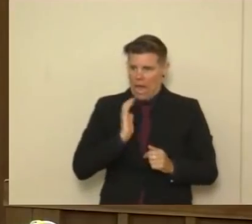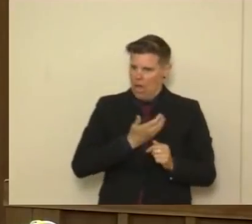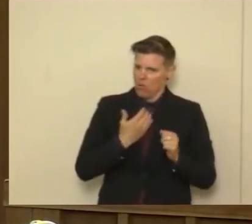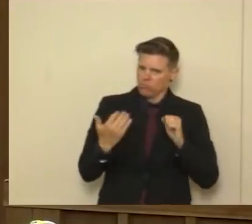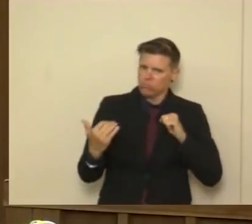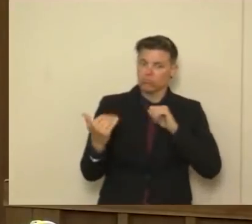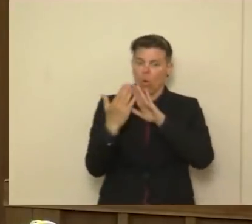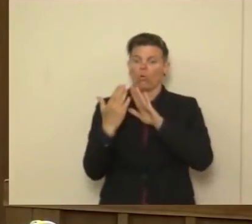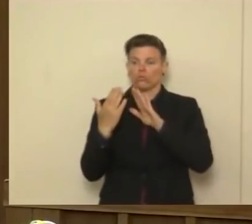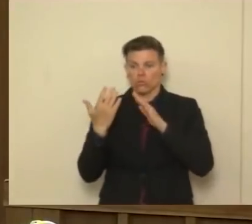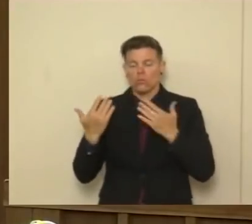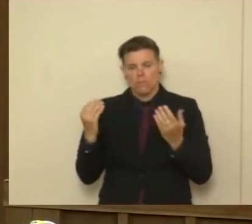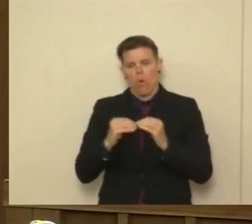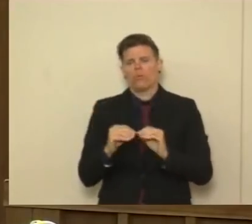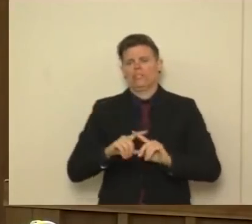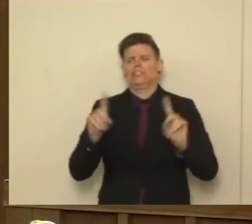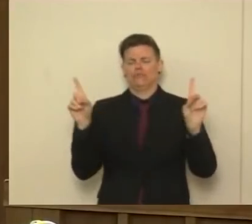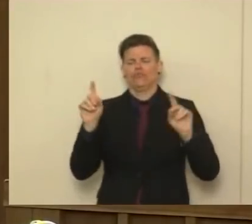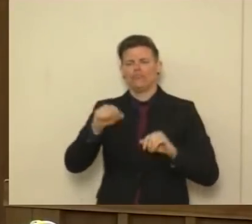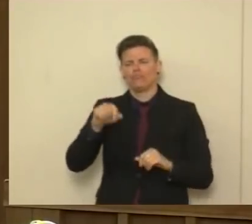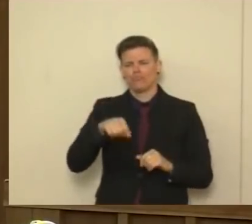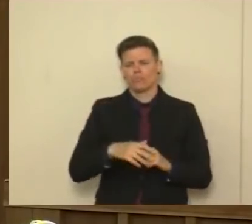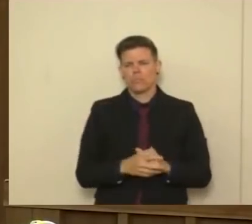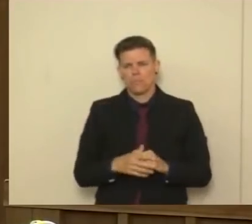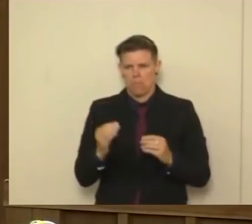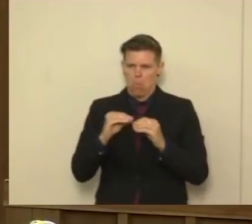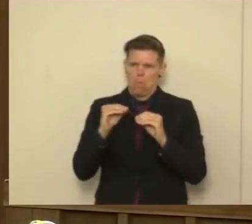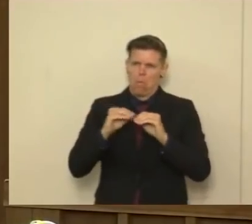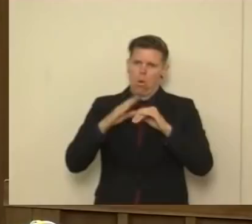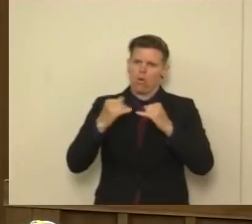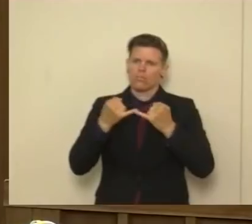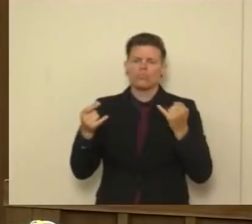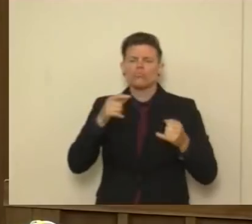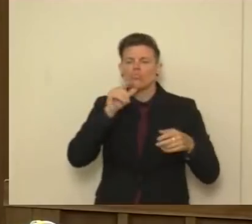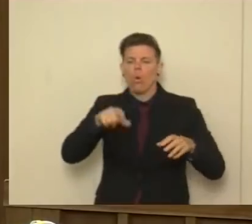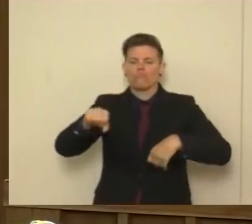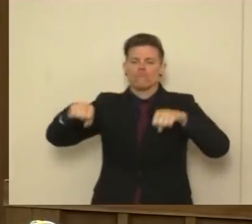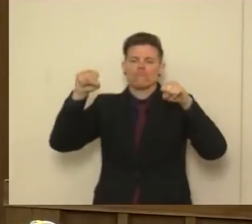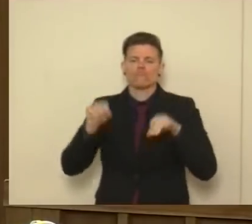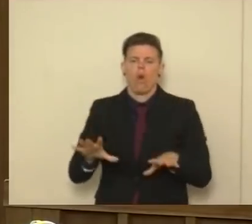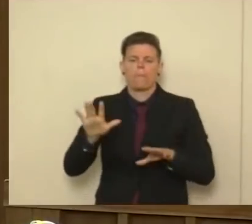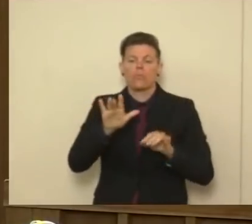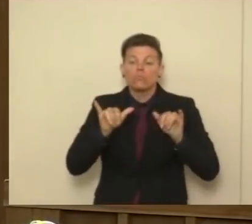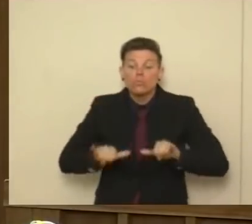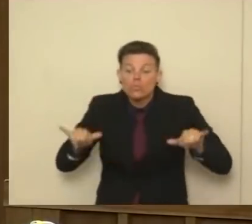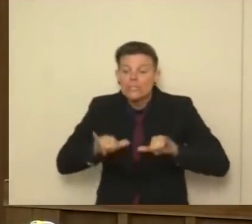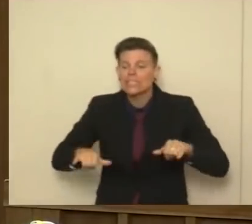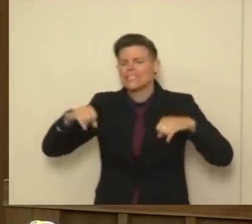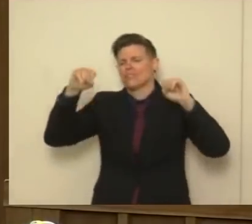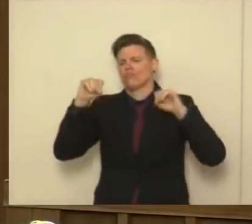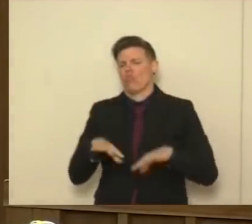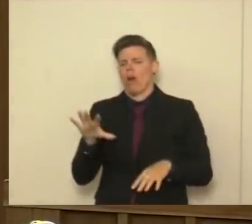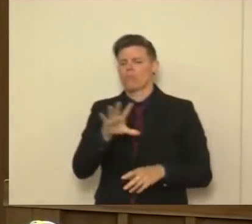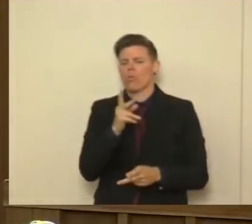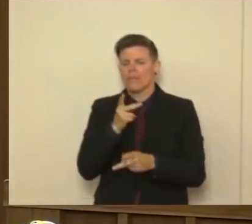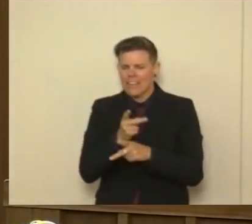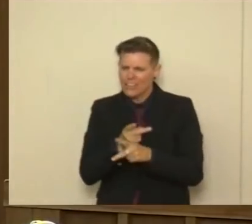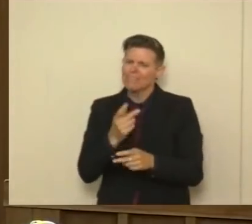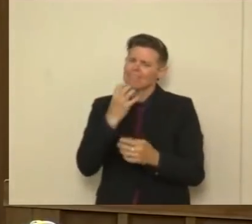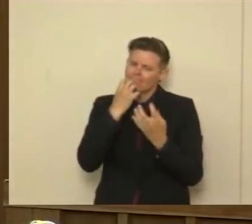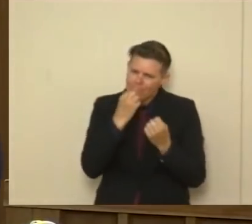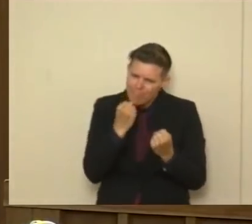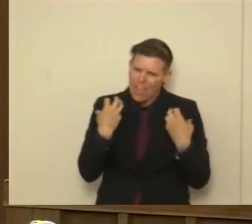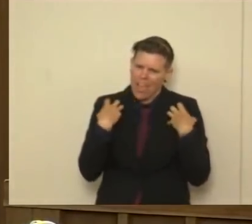online. But please don't drop that necessary routine care, because it's just another way to increase the stress